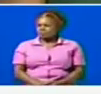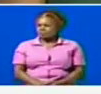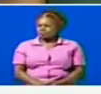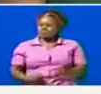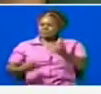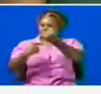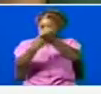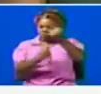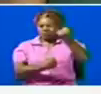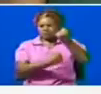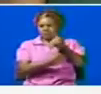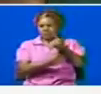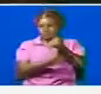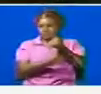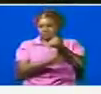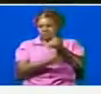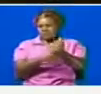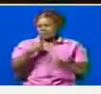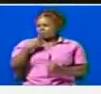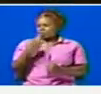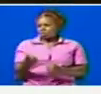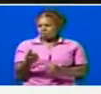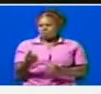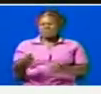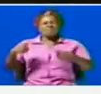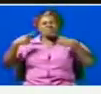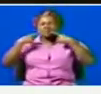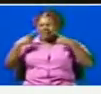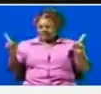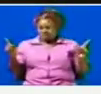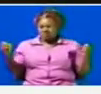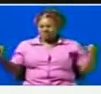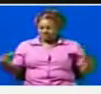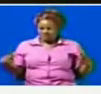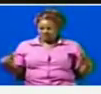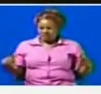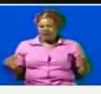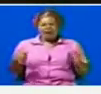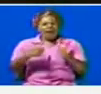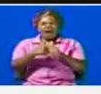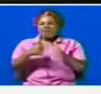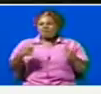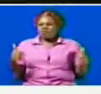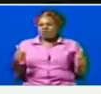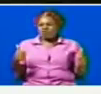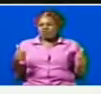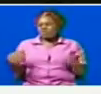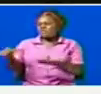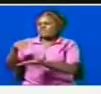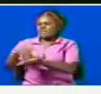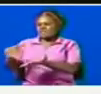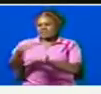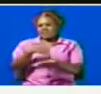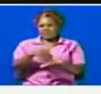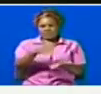The supporters, they were told in loud terms to keep off, to stay away. That is exactly what was being